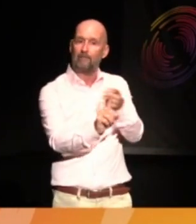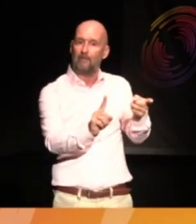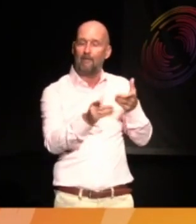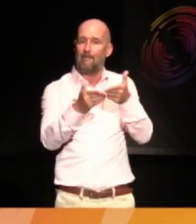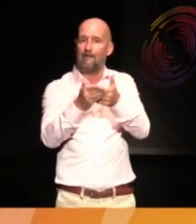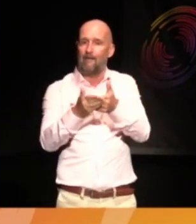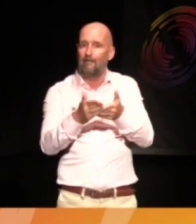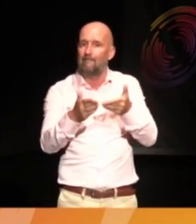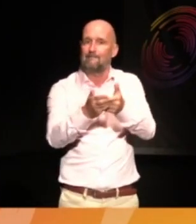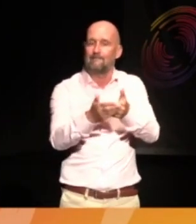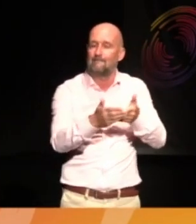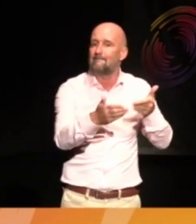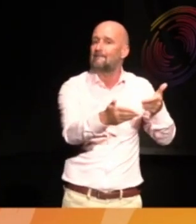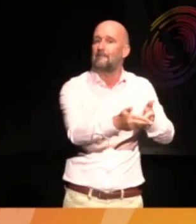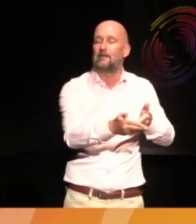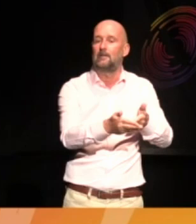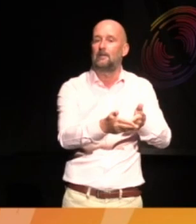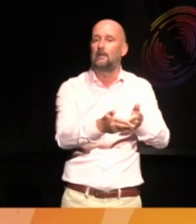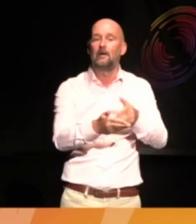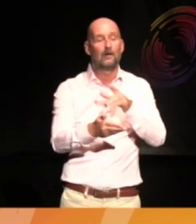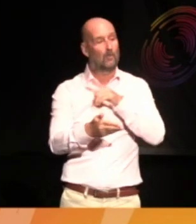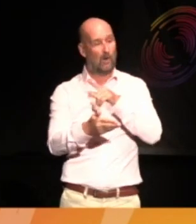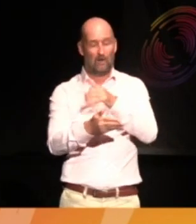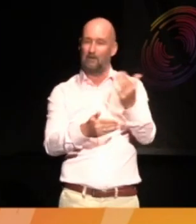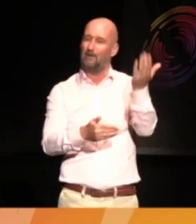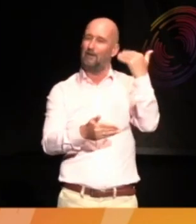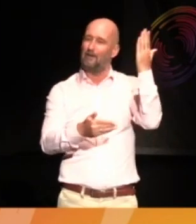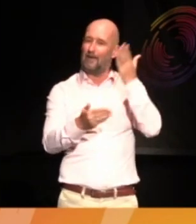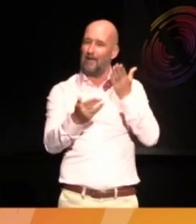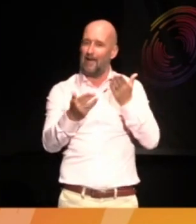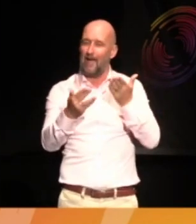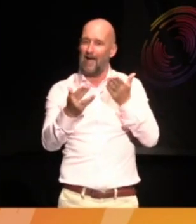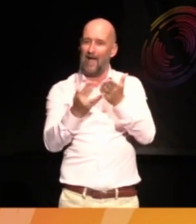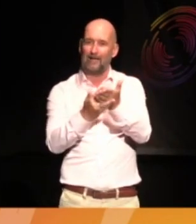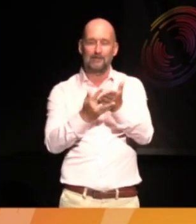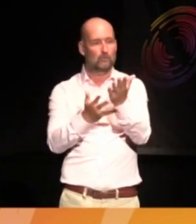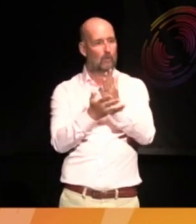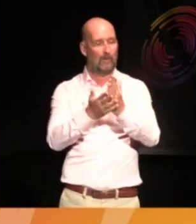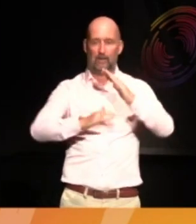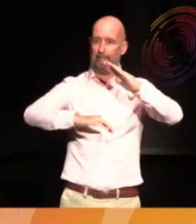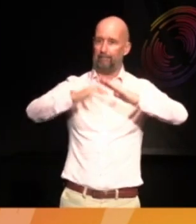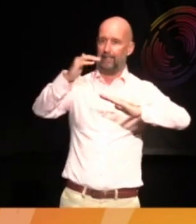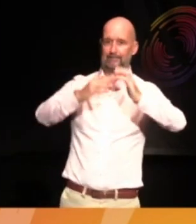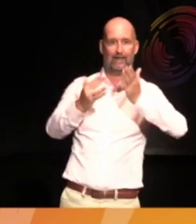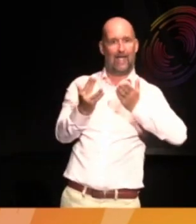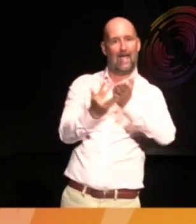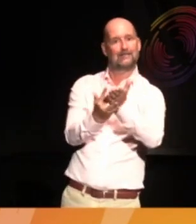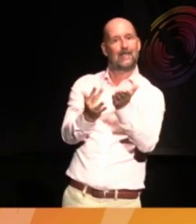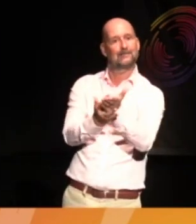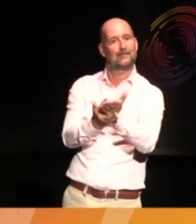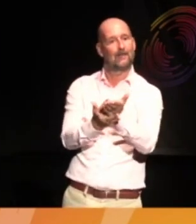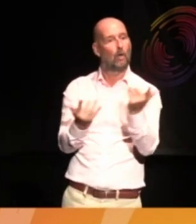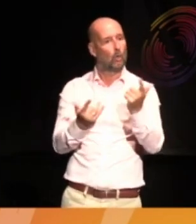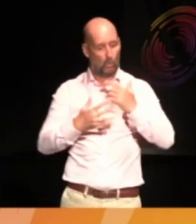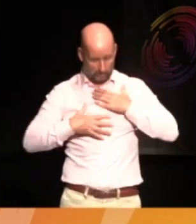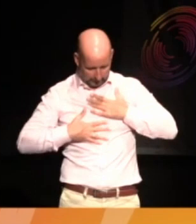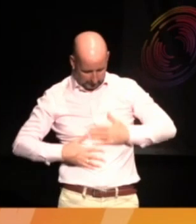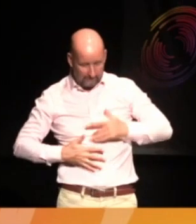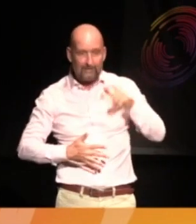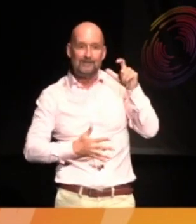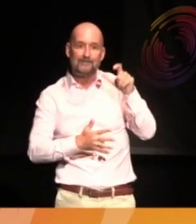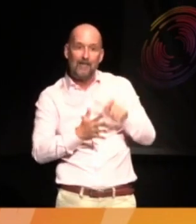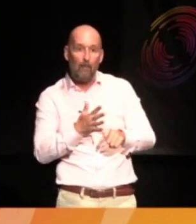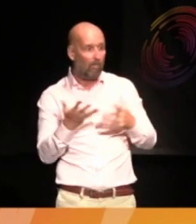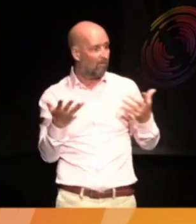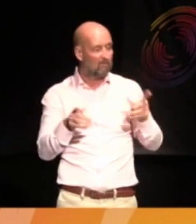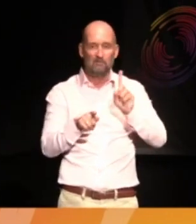to. And I think historically accessibility has always been known to be about physical accessibility, so anyone with a physical disability or condition,